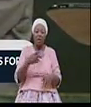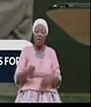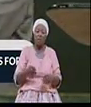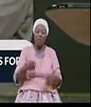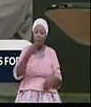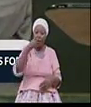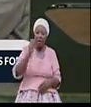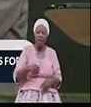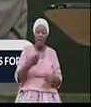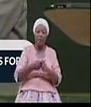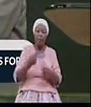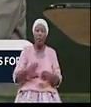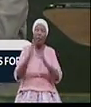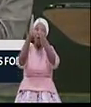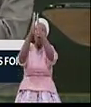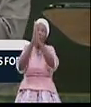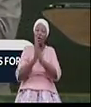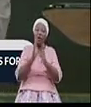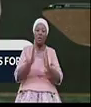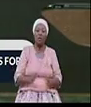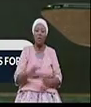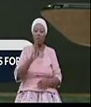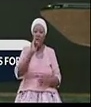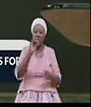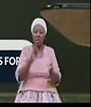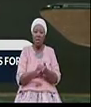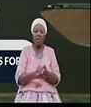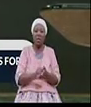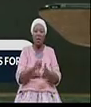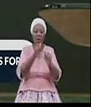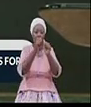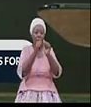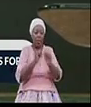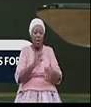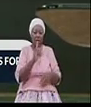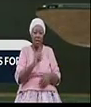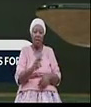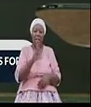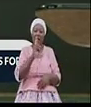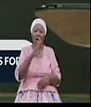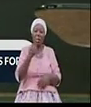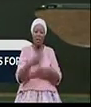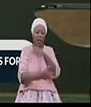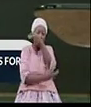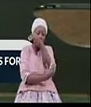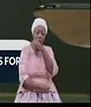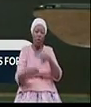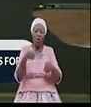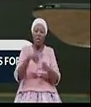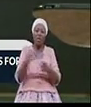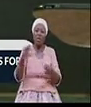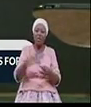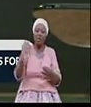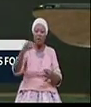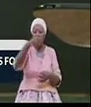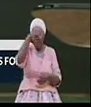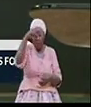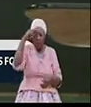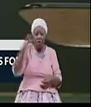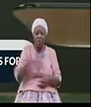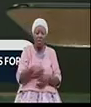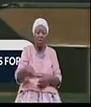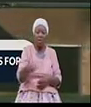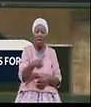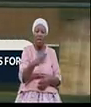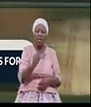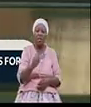the Mediator is that blessed are the poor in spirit, because